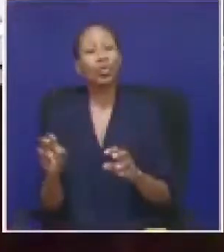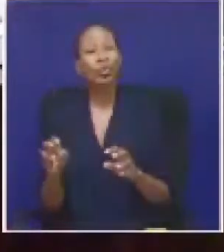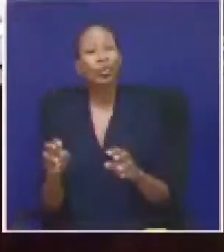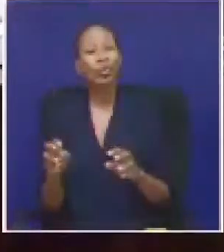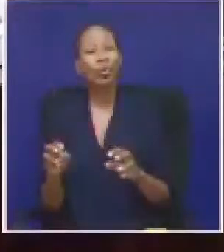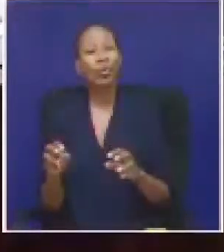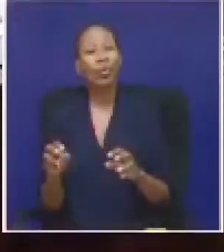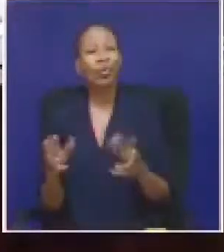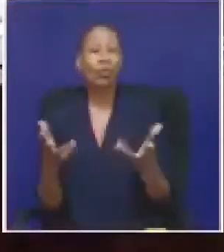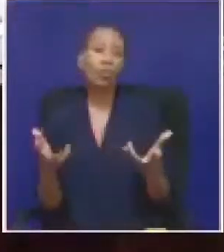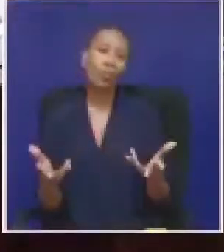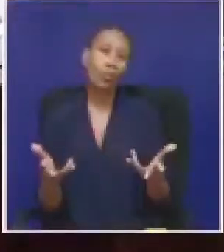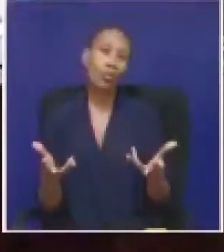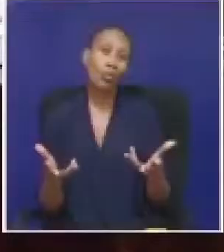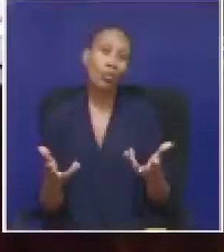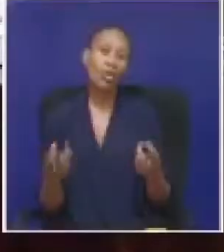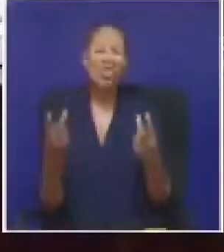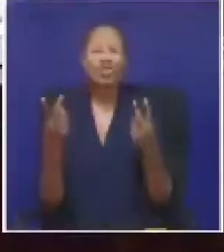new